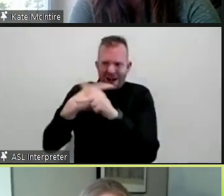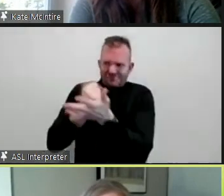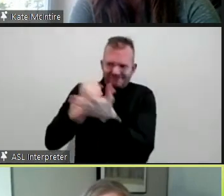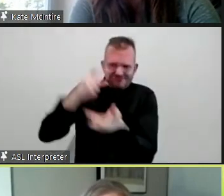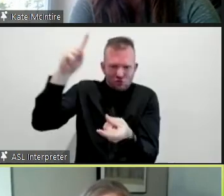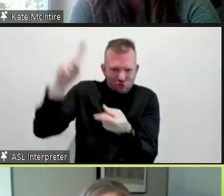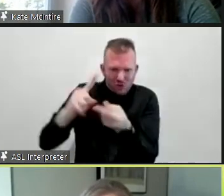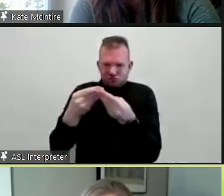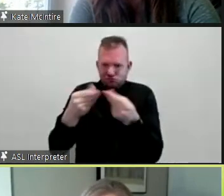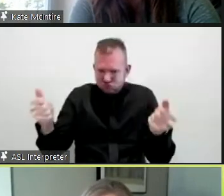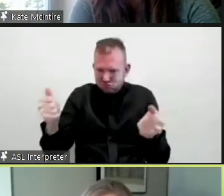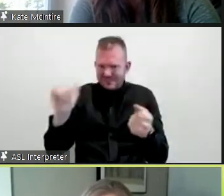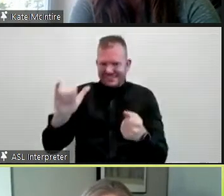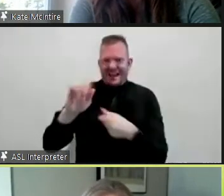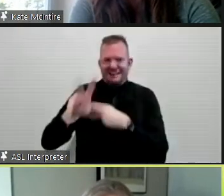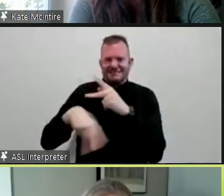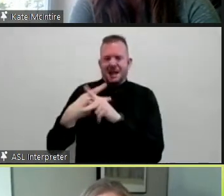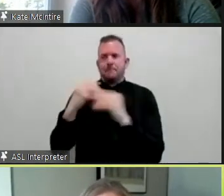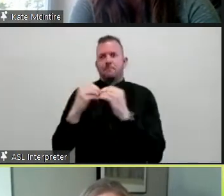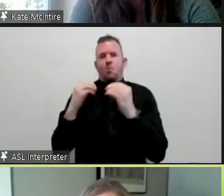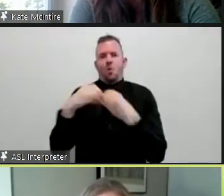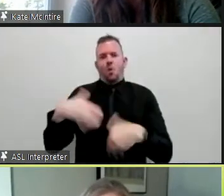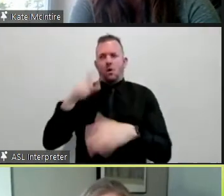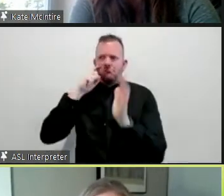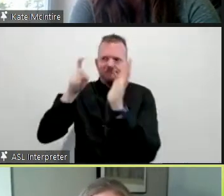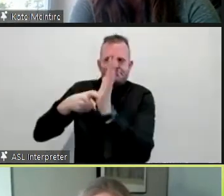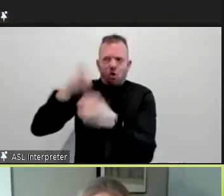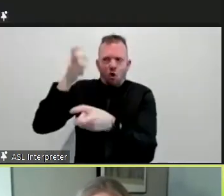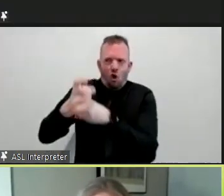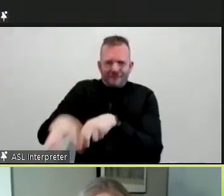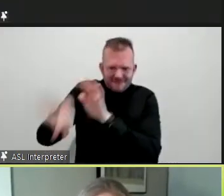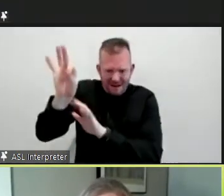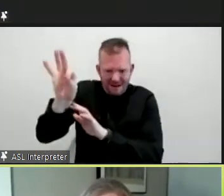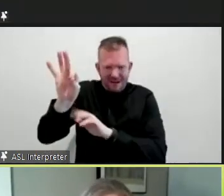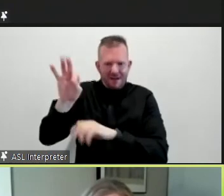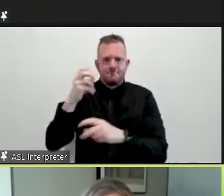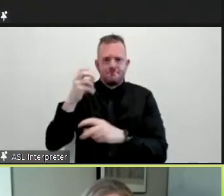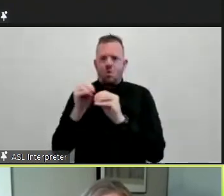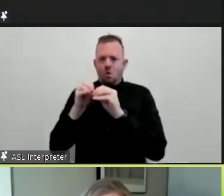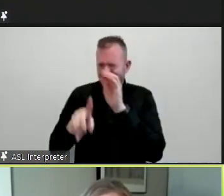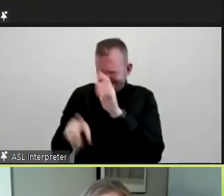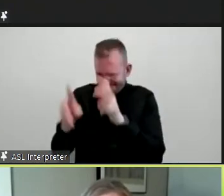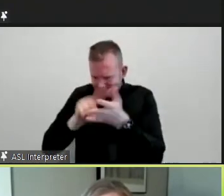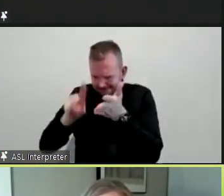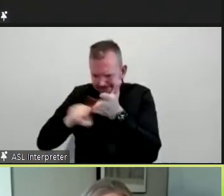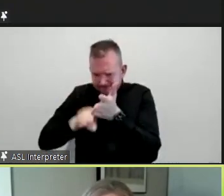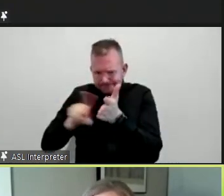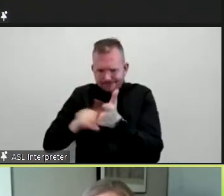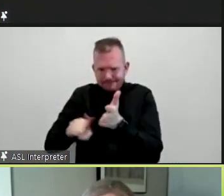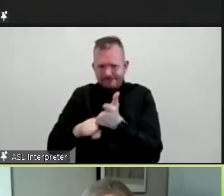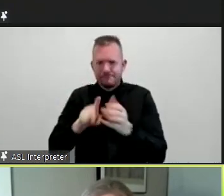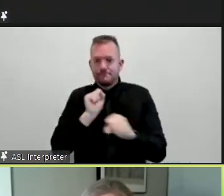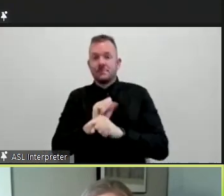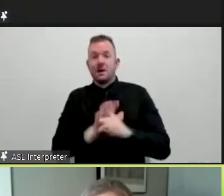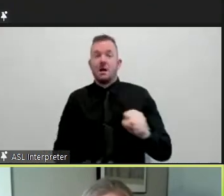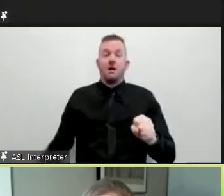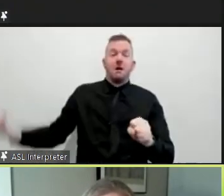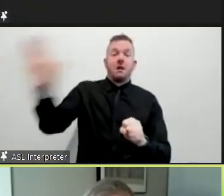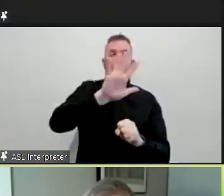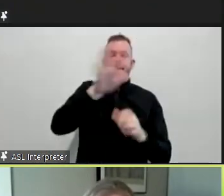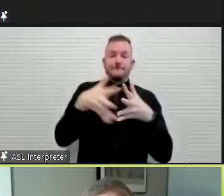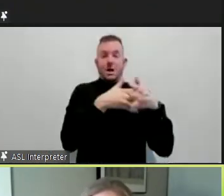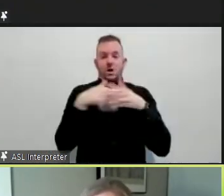tests. The B117 variant that we are concerned about here in Colorado and in much of the US, there is potential for that variant to spread